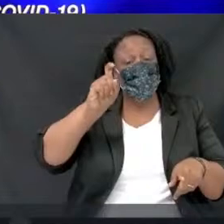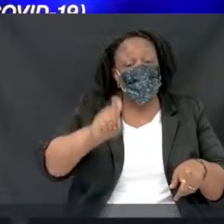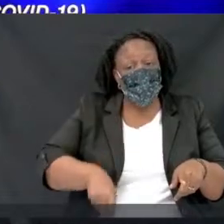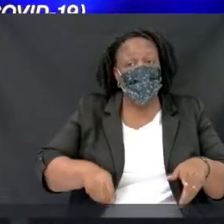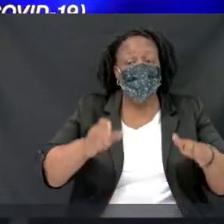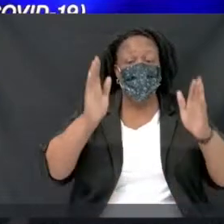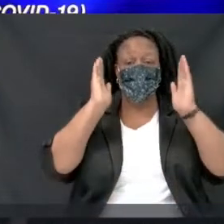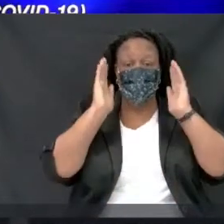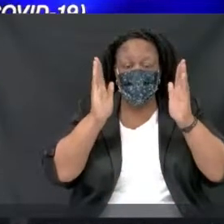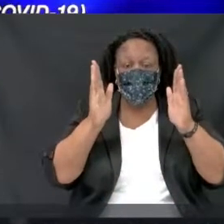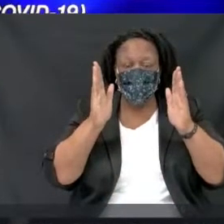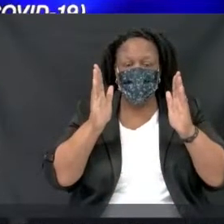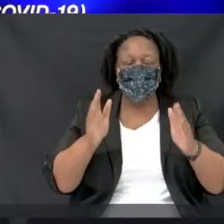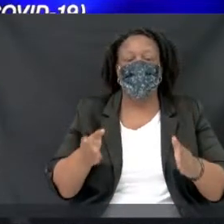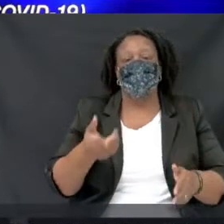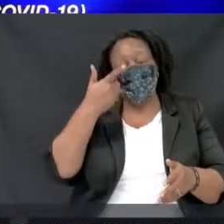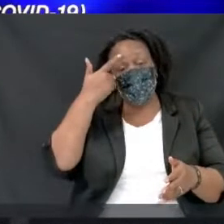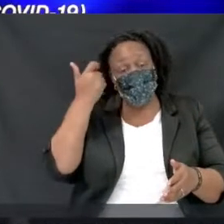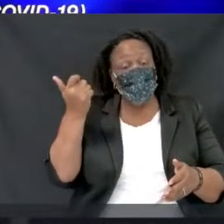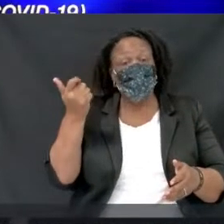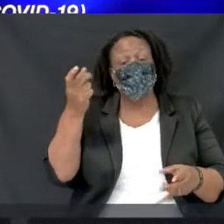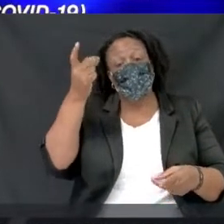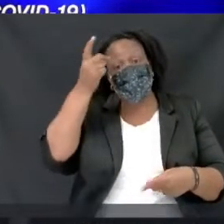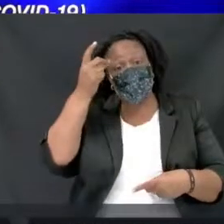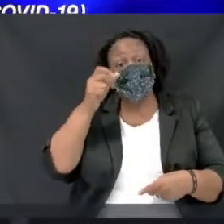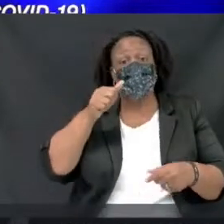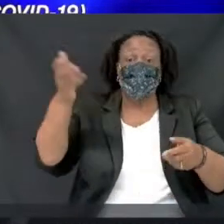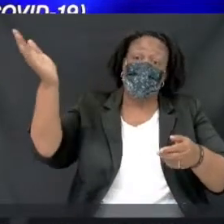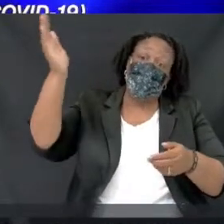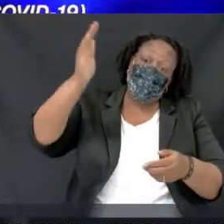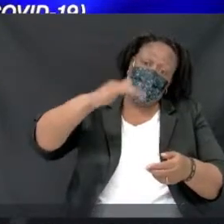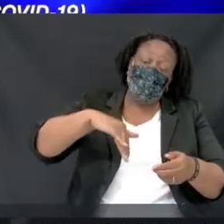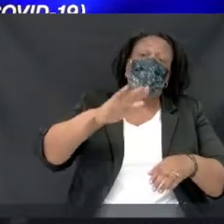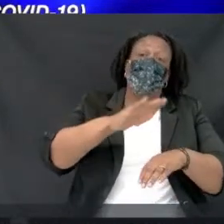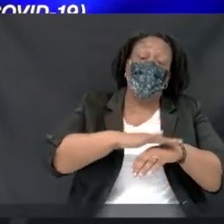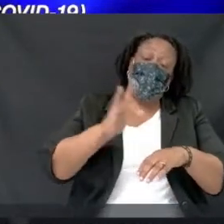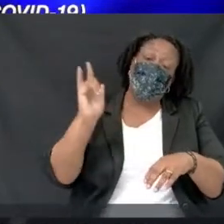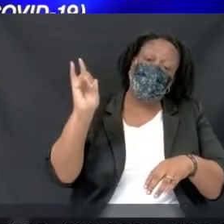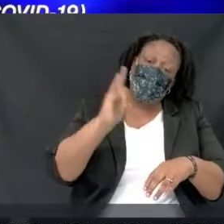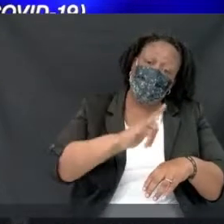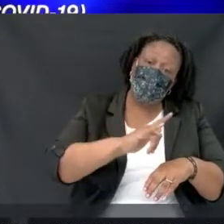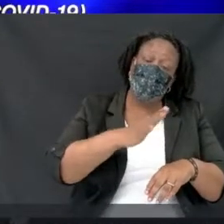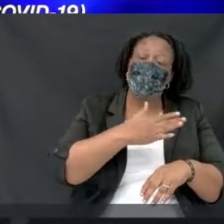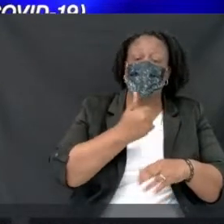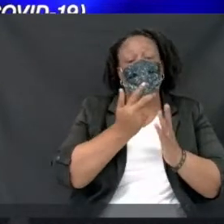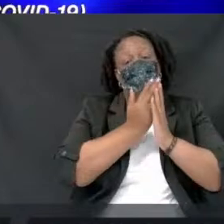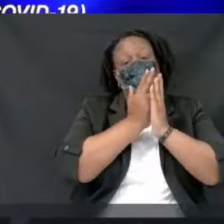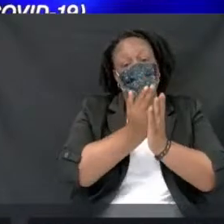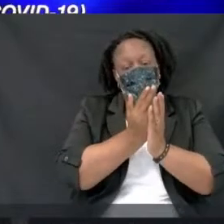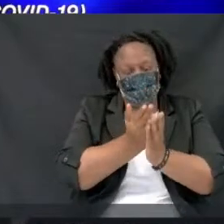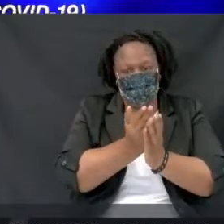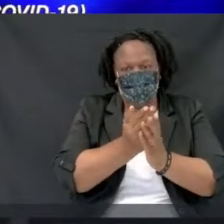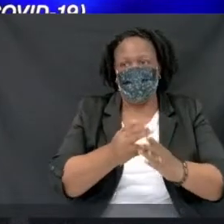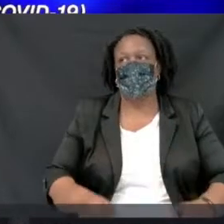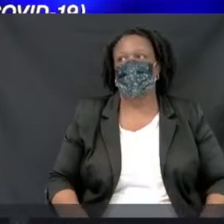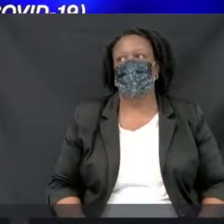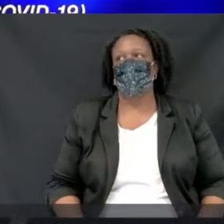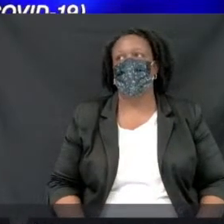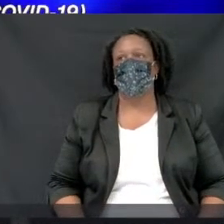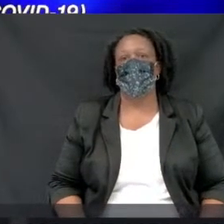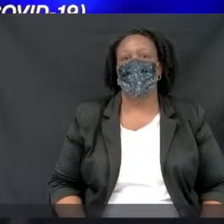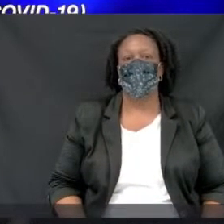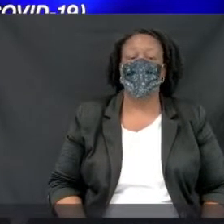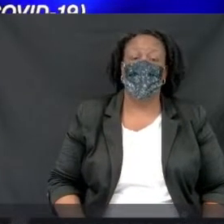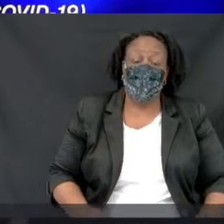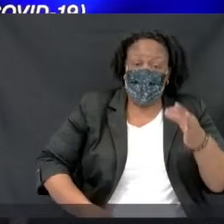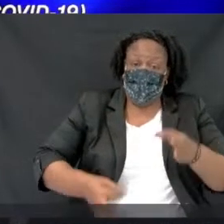will keep coming. The answer to the question about if we will have a fourth wave is therefore